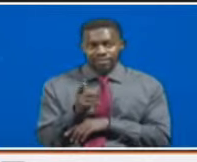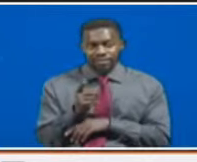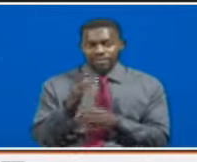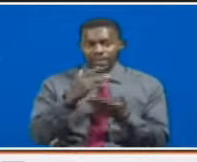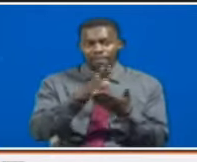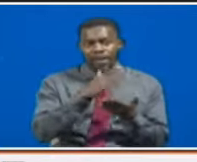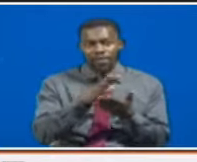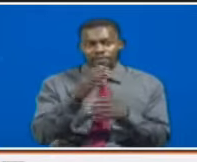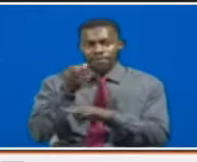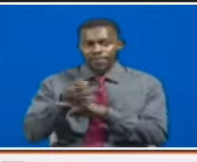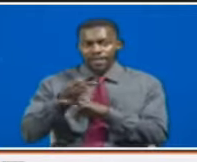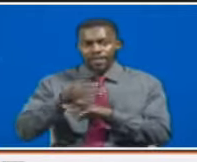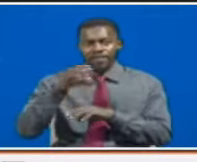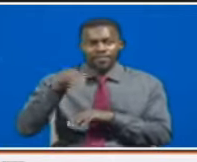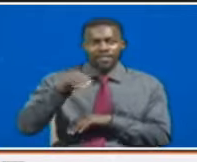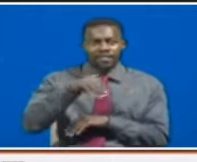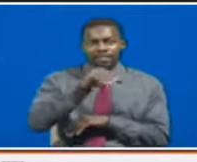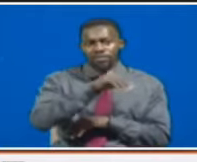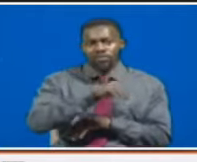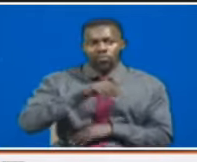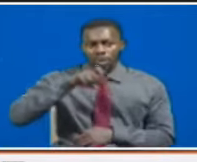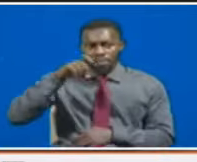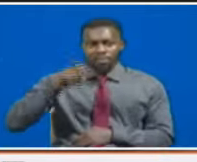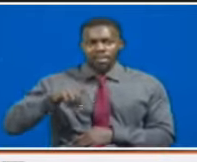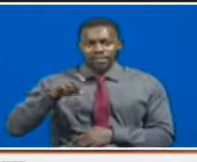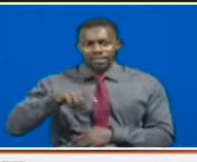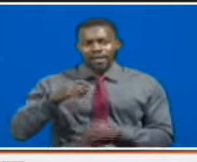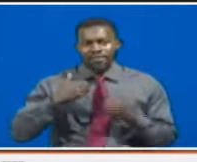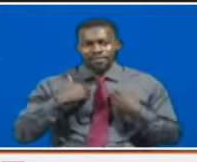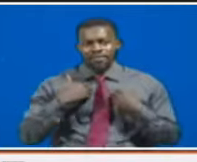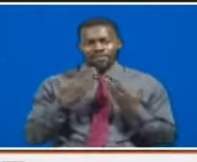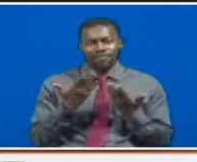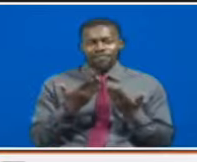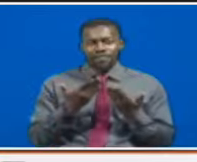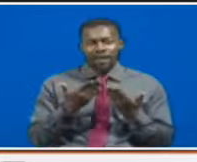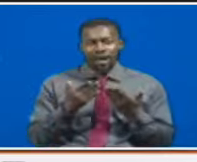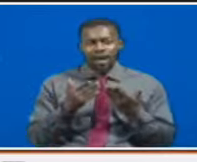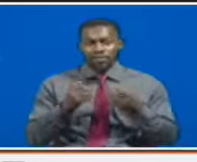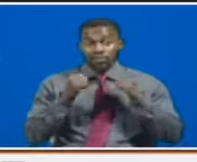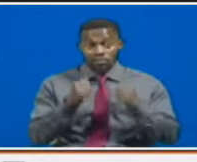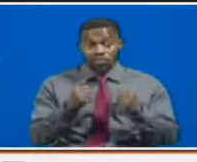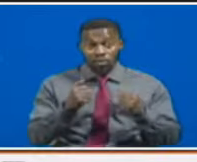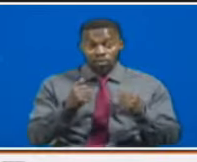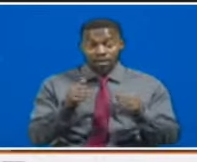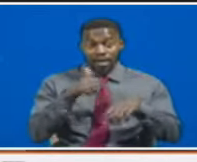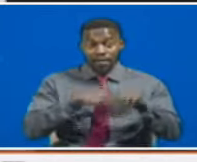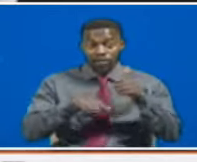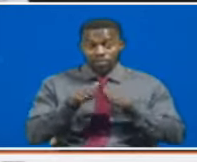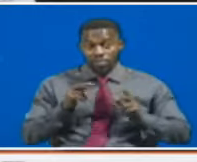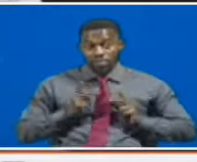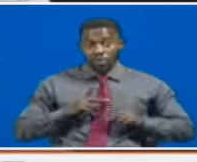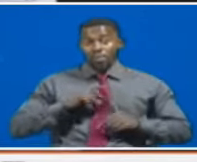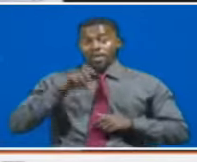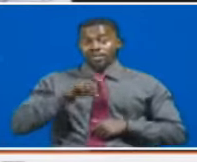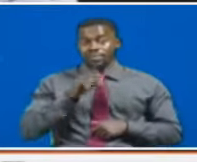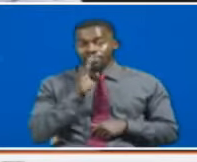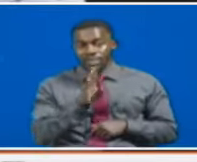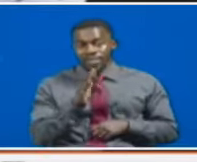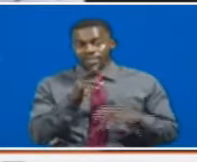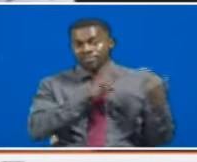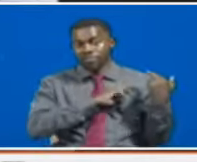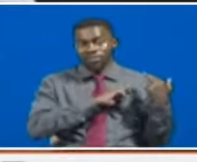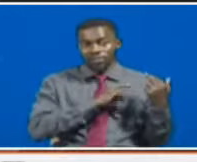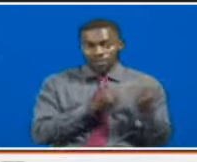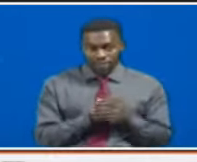supply of fake fertilizer, we must take stern action. People must take responsibility, and it's must